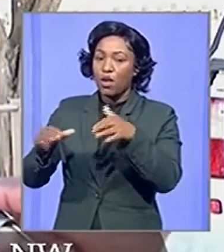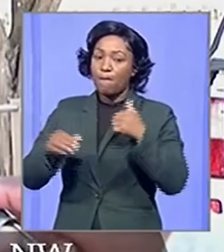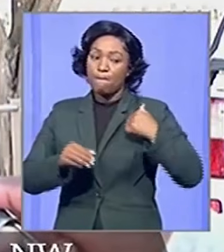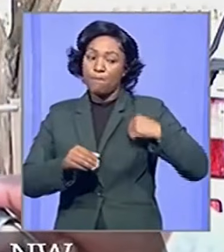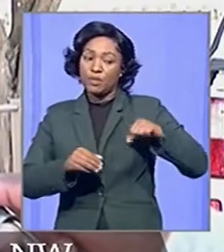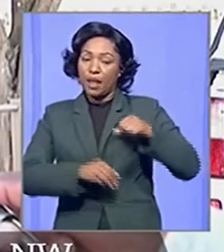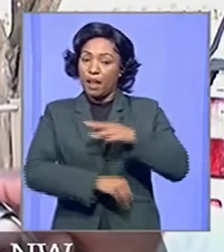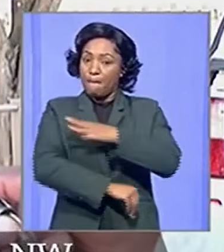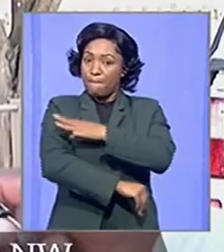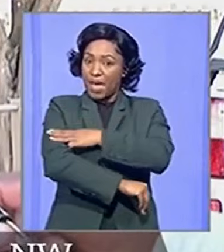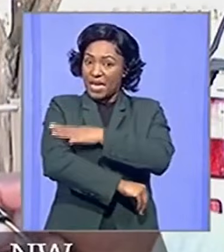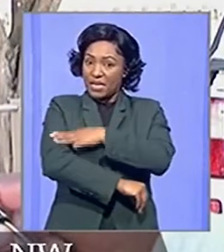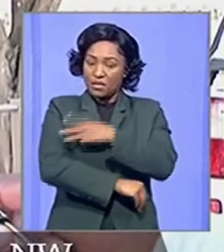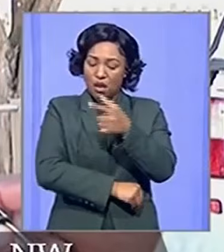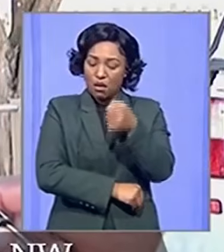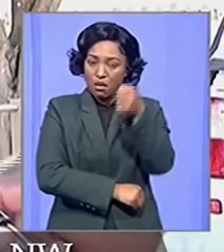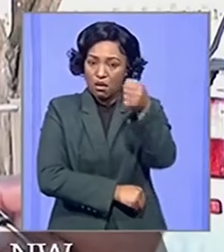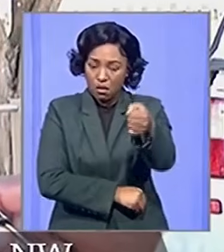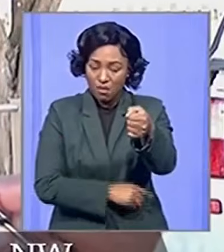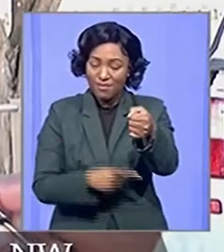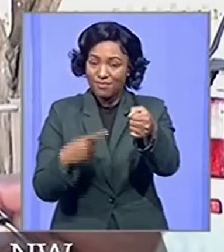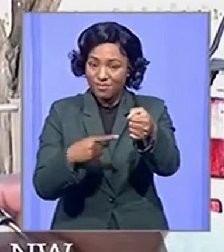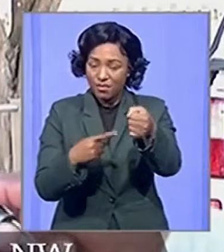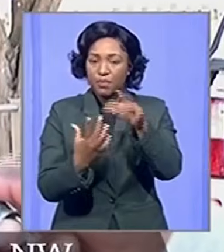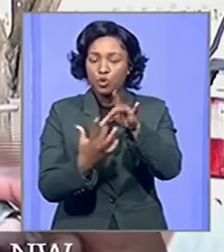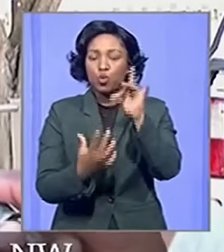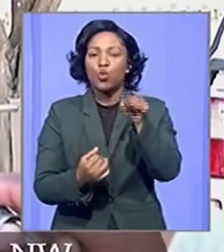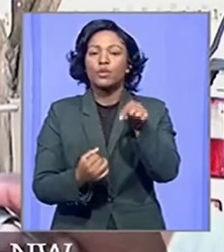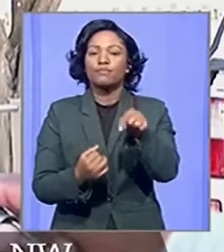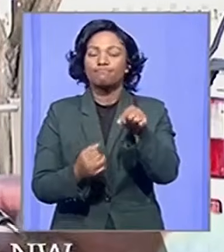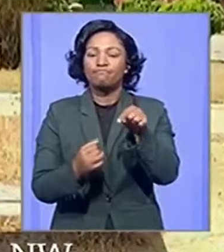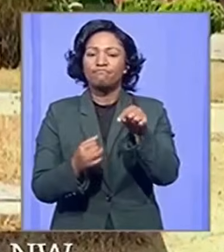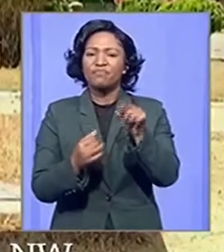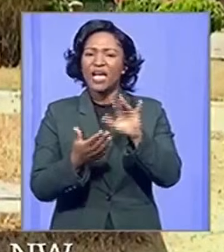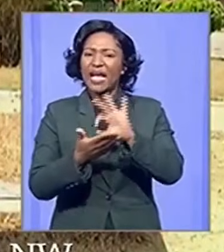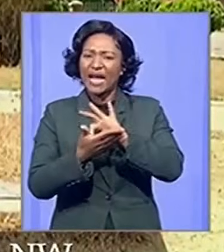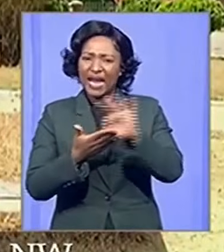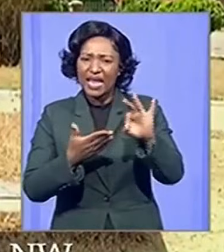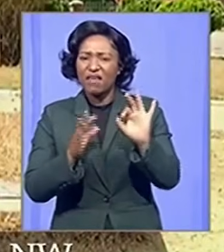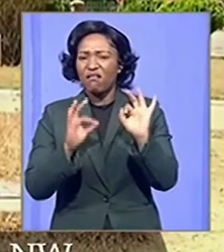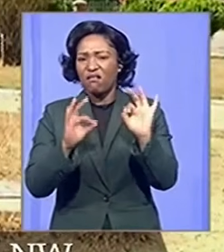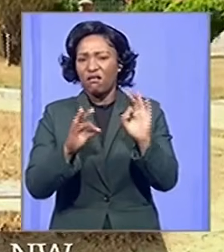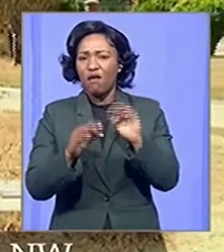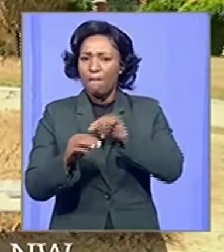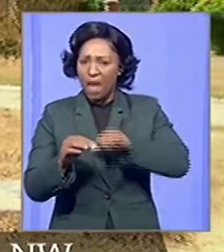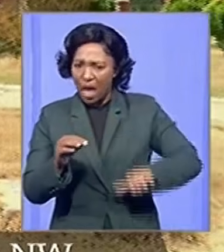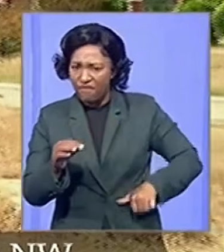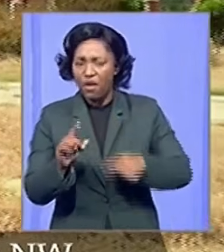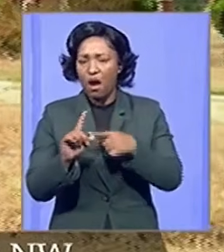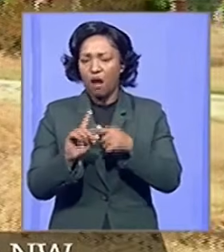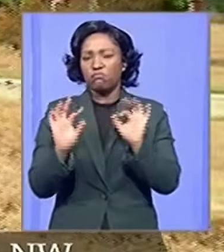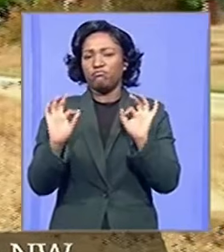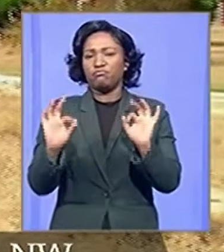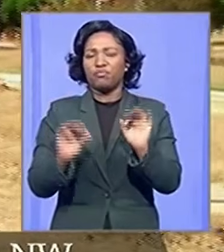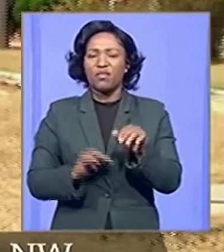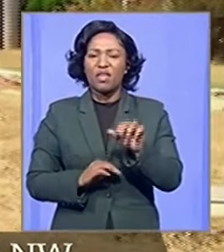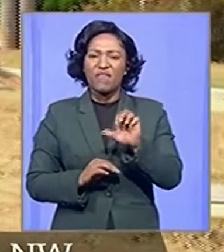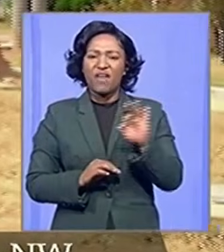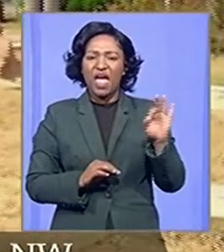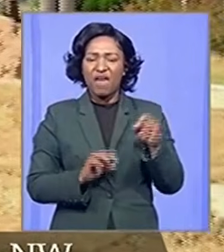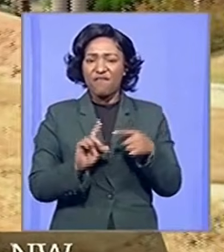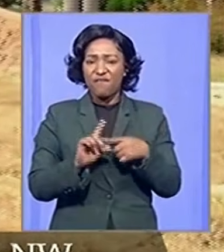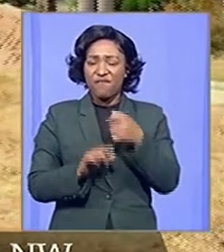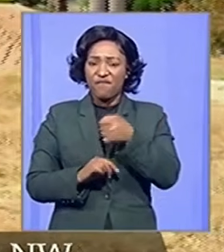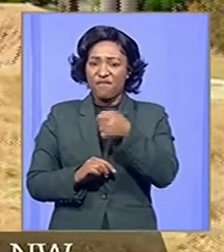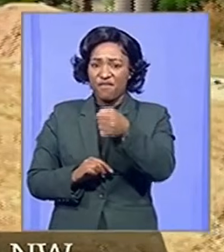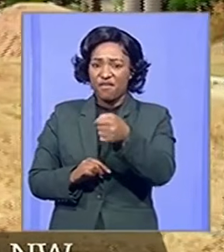manager di ka kgetha di-municipal manager tšeo e leng gore di na le clean record. EFF ya re go thapiwa ga bojosinyana go